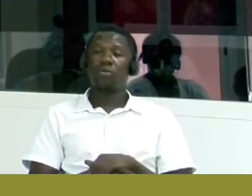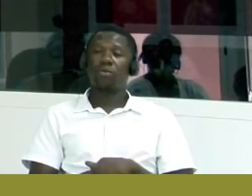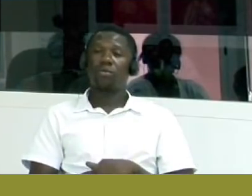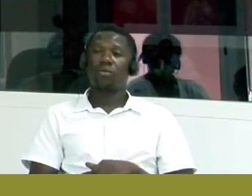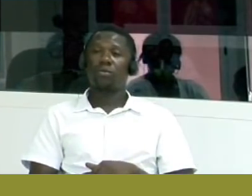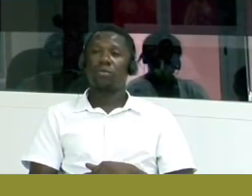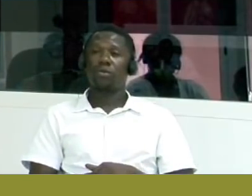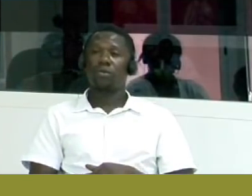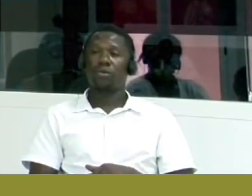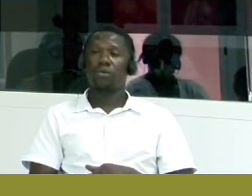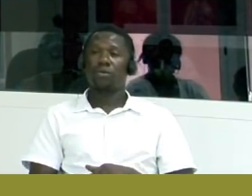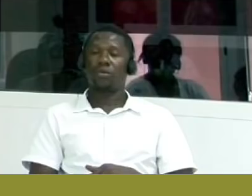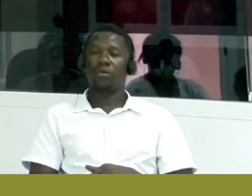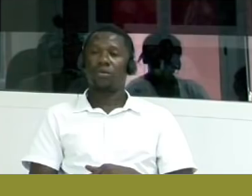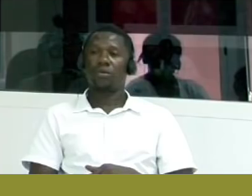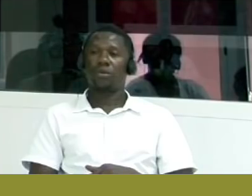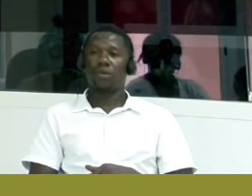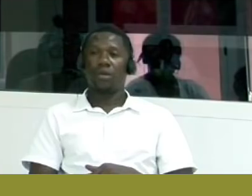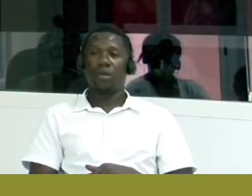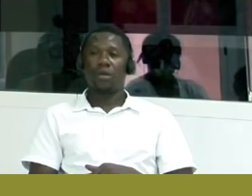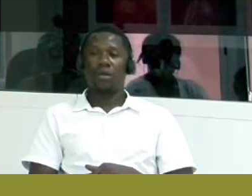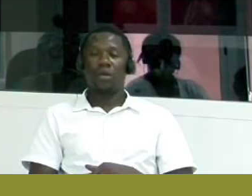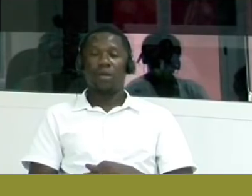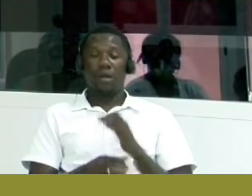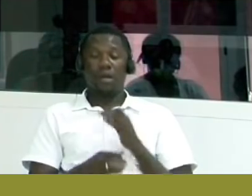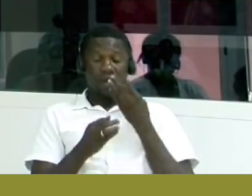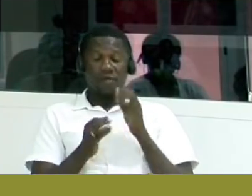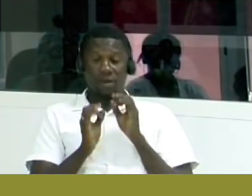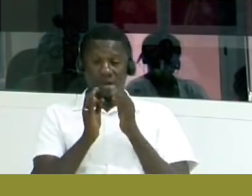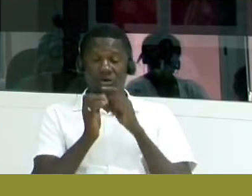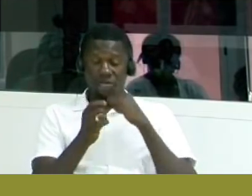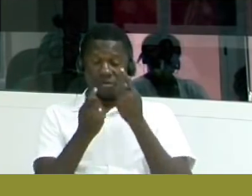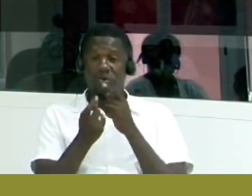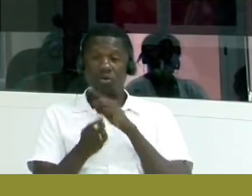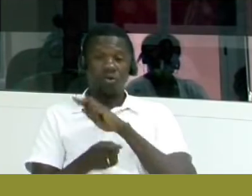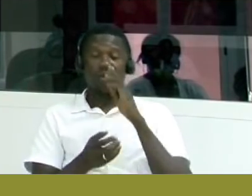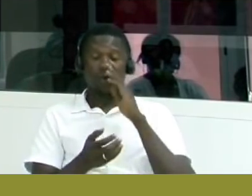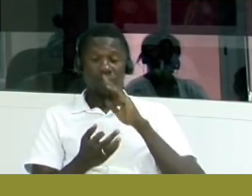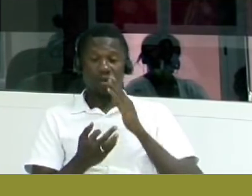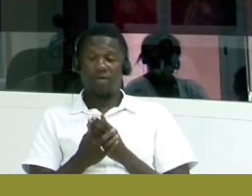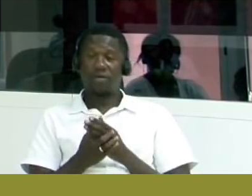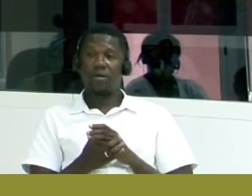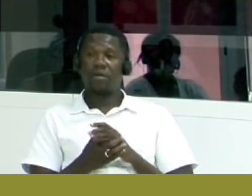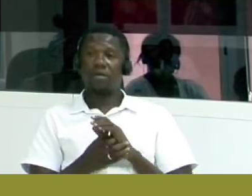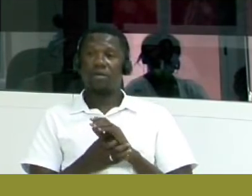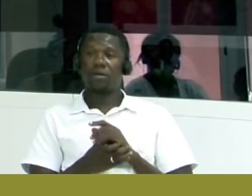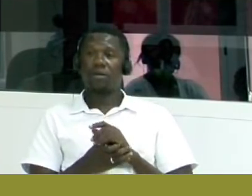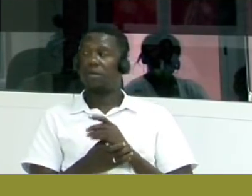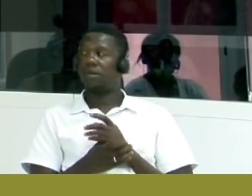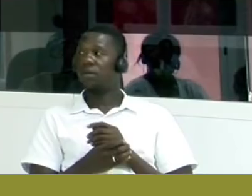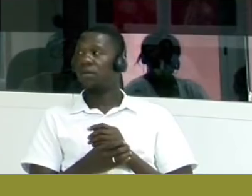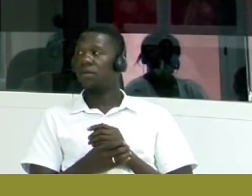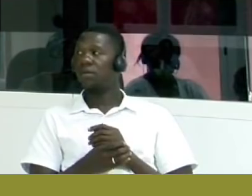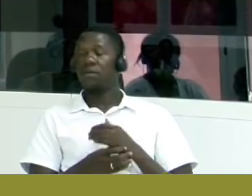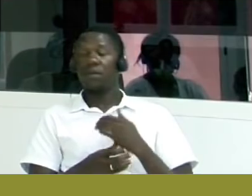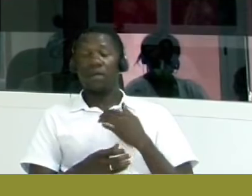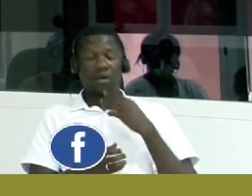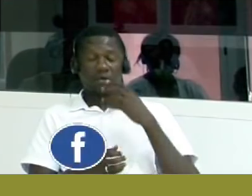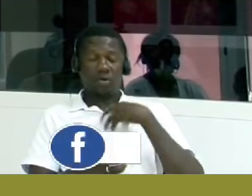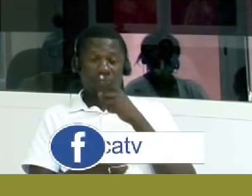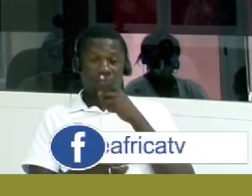If I tell you something, you will not believe it. If I tell you something, yes. You will not believe it. I was expecting you to say so all the time.